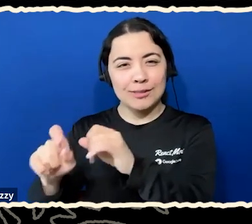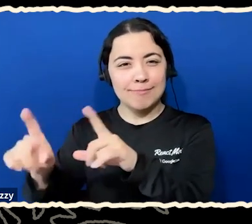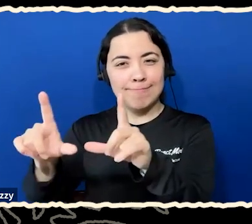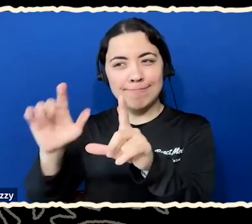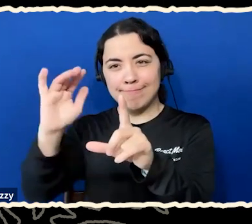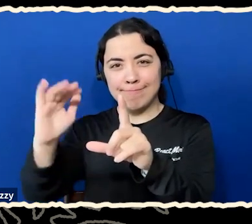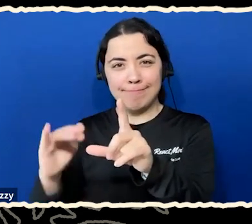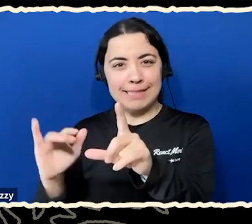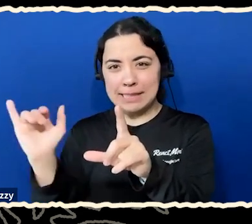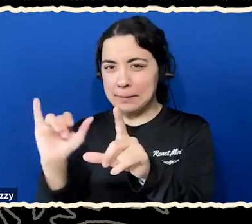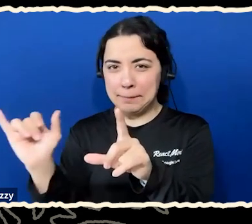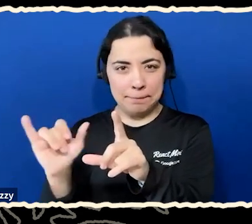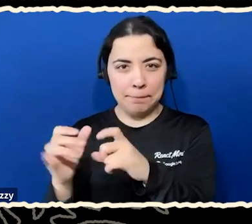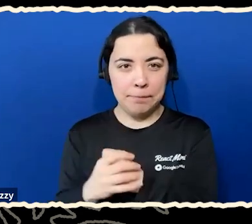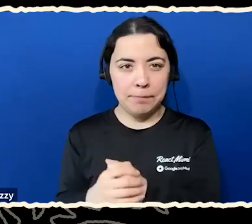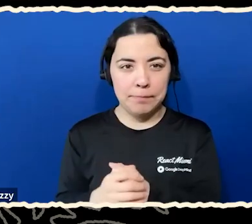And